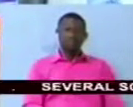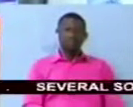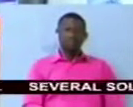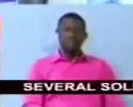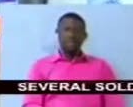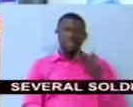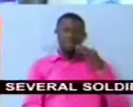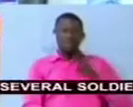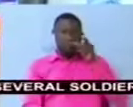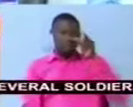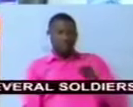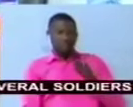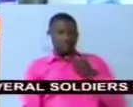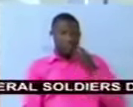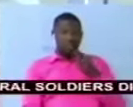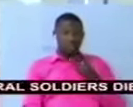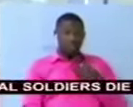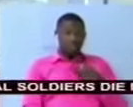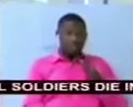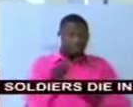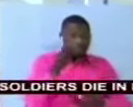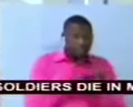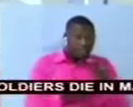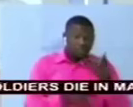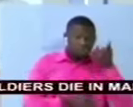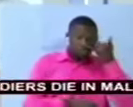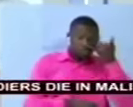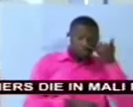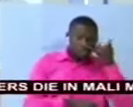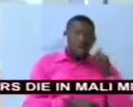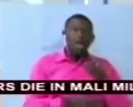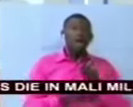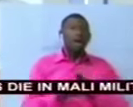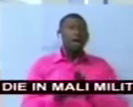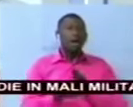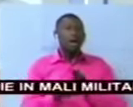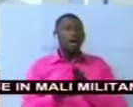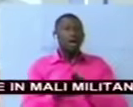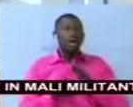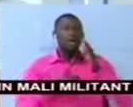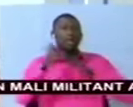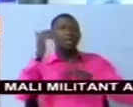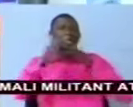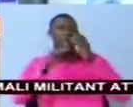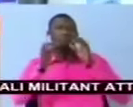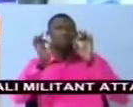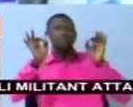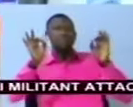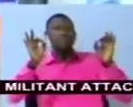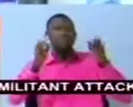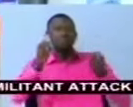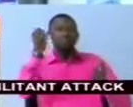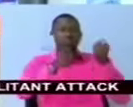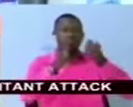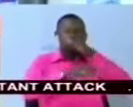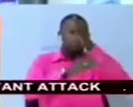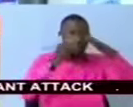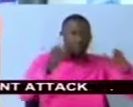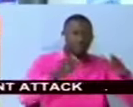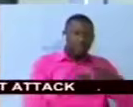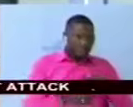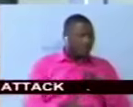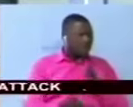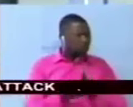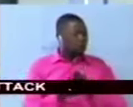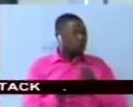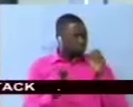that person is accused of dealing drugs, kergele mu champa ndeke drogue la. If such a person is accused of